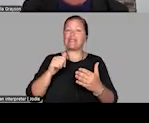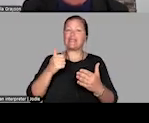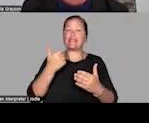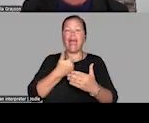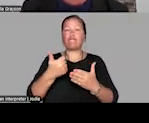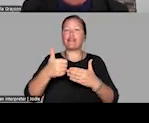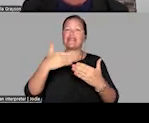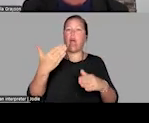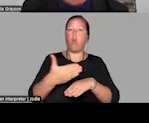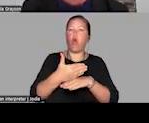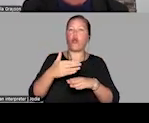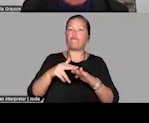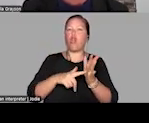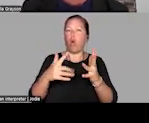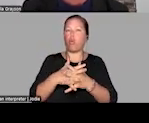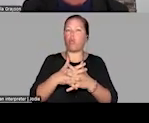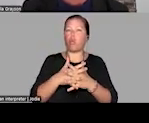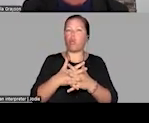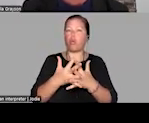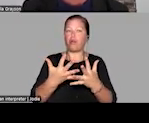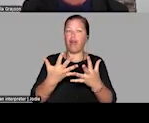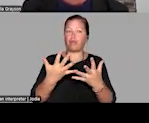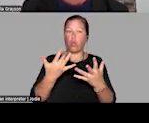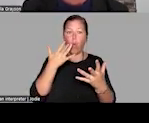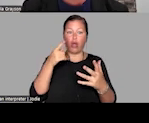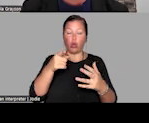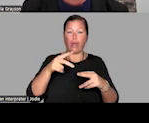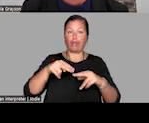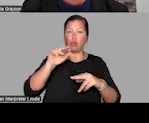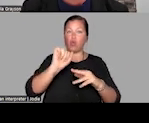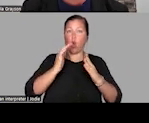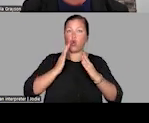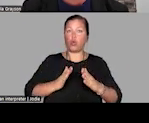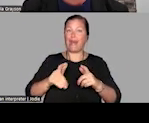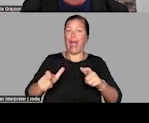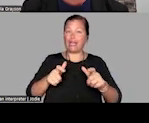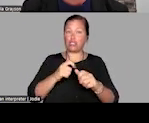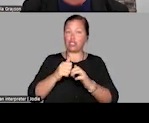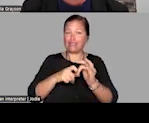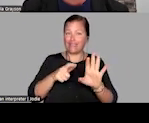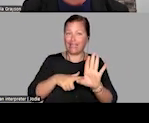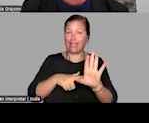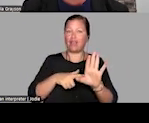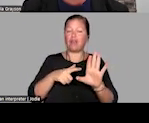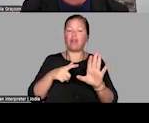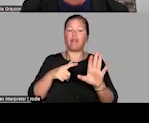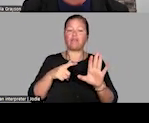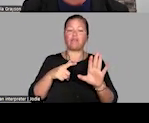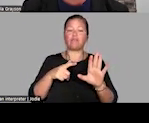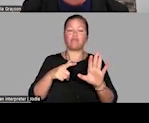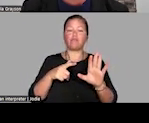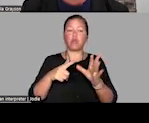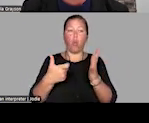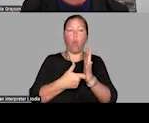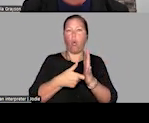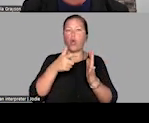you have really exercised your agency, your human agency in creativity, whether it's warrants authorship, or you are merely have an illusion